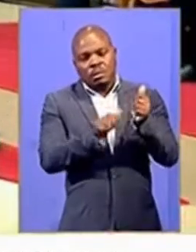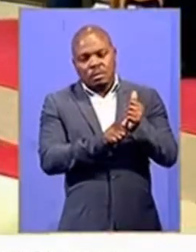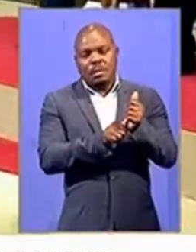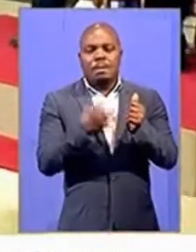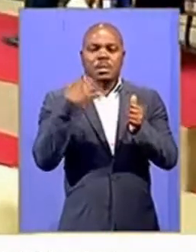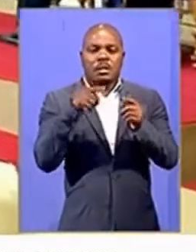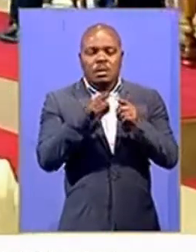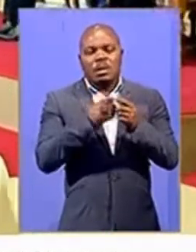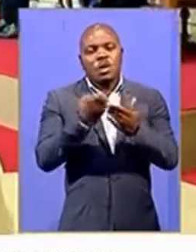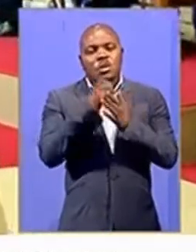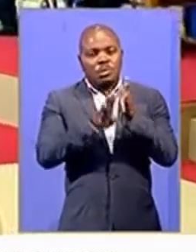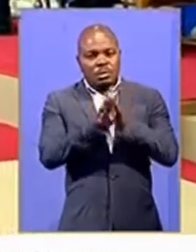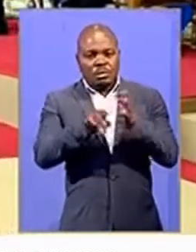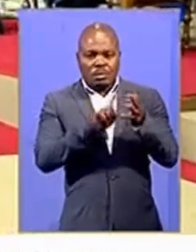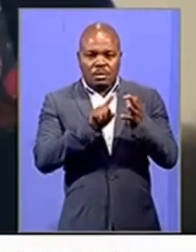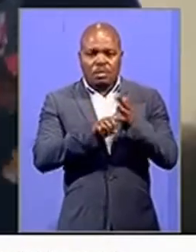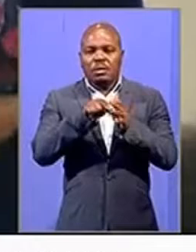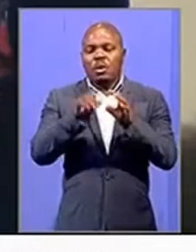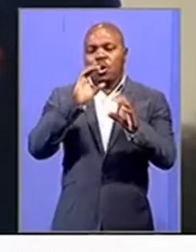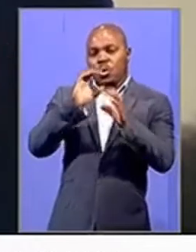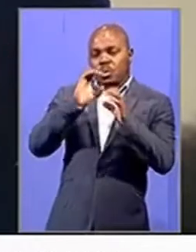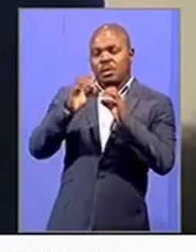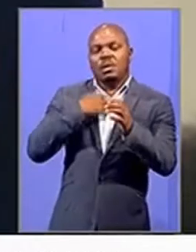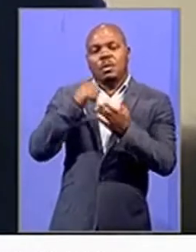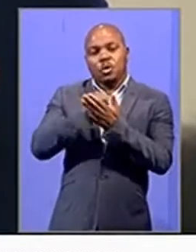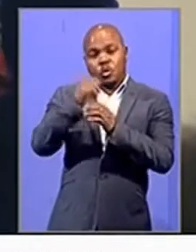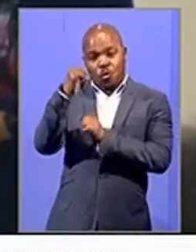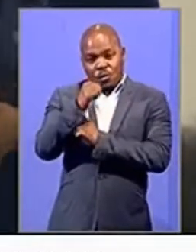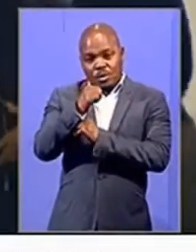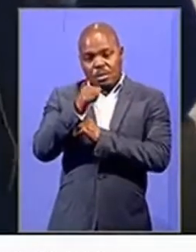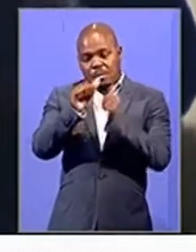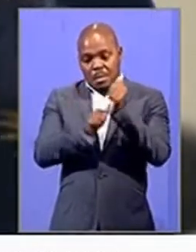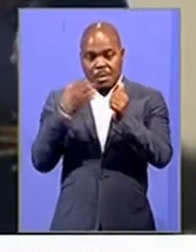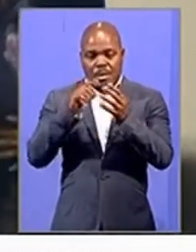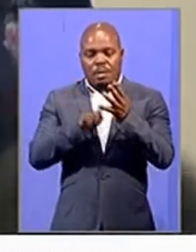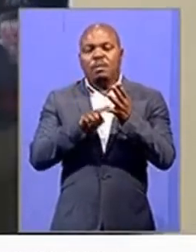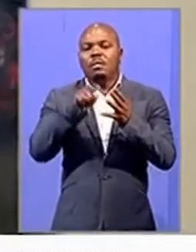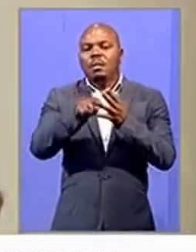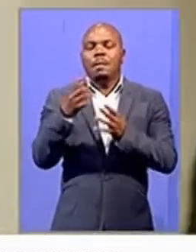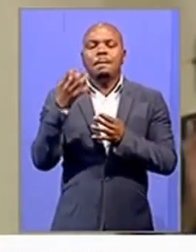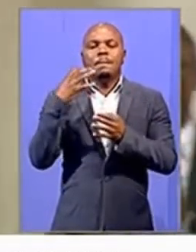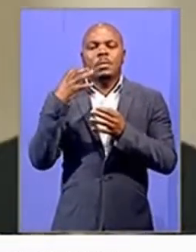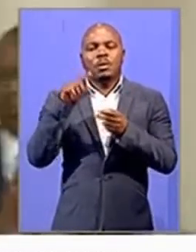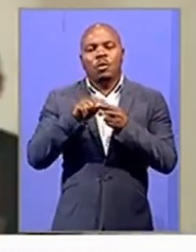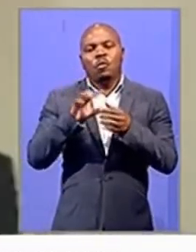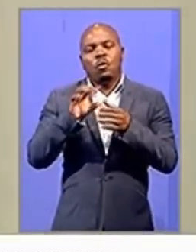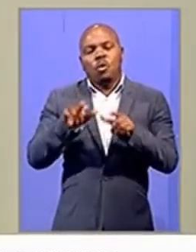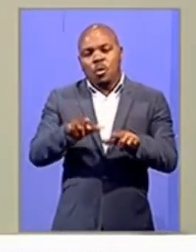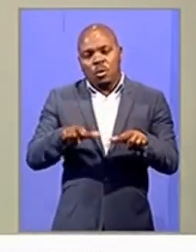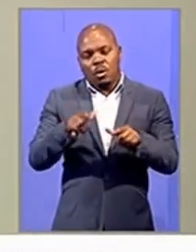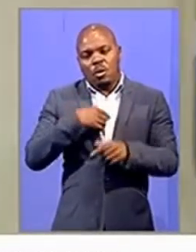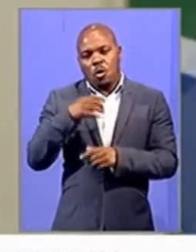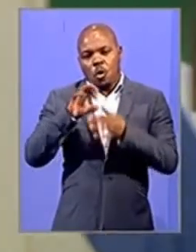ikonomi, Motlatsatona ya ditlhaeletsano le ditirelo tsa poso, Tona ya merero ya selegae, Tona ya thuto e kgolwane le